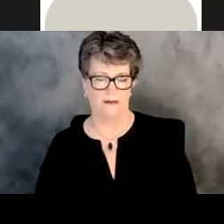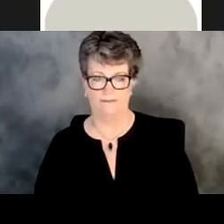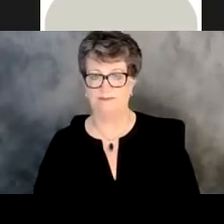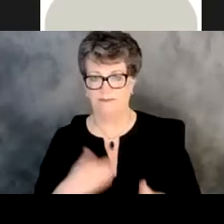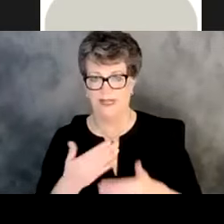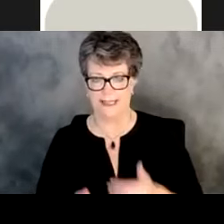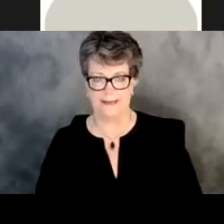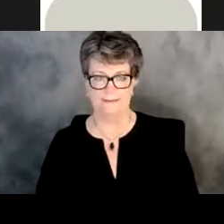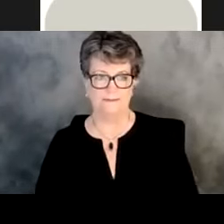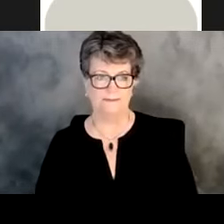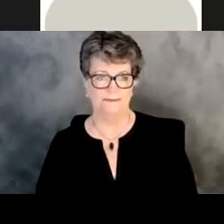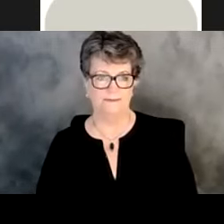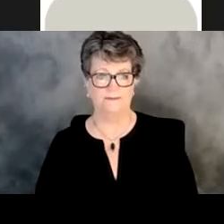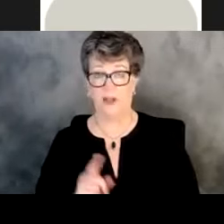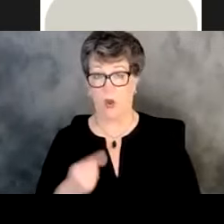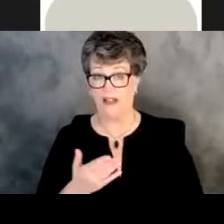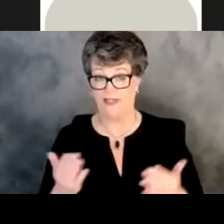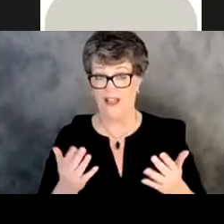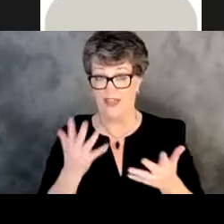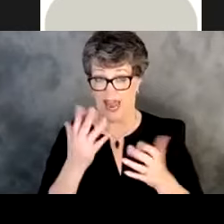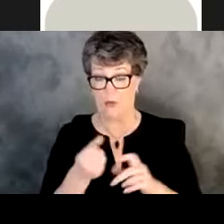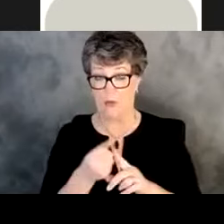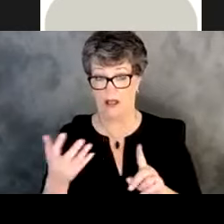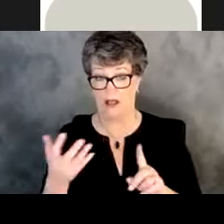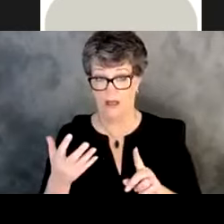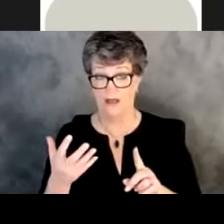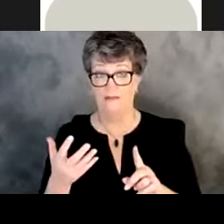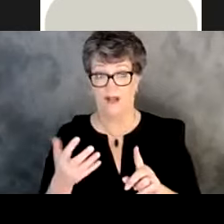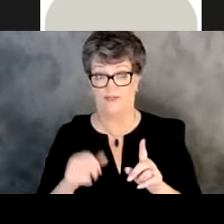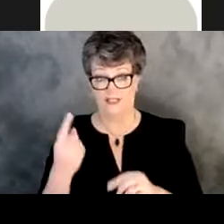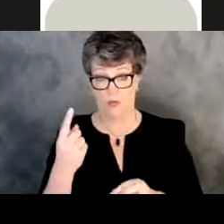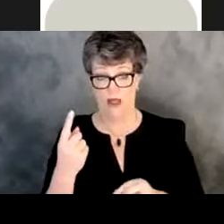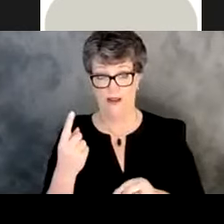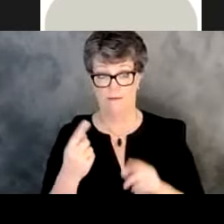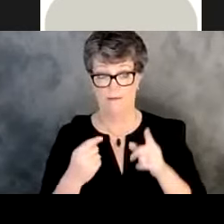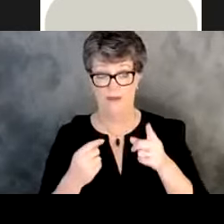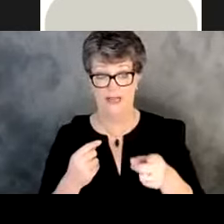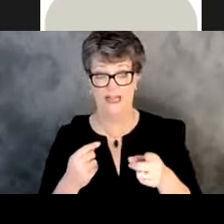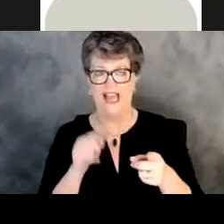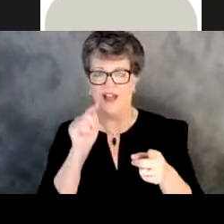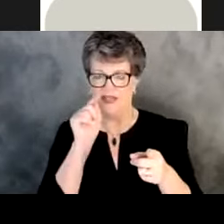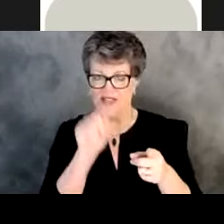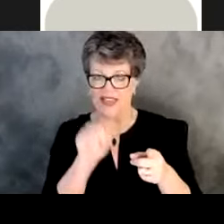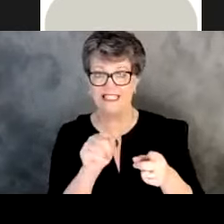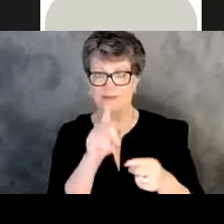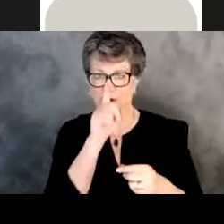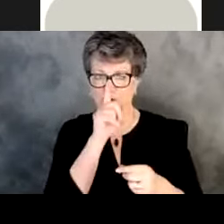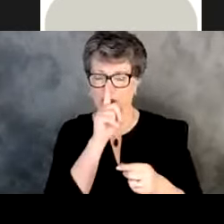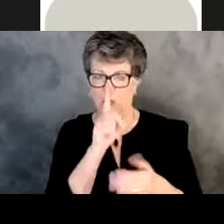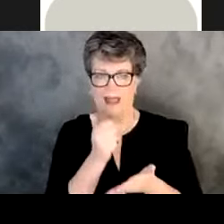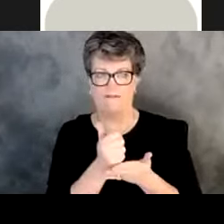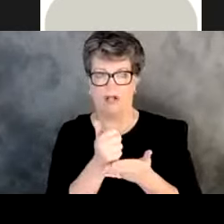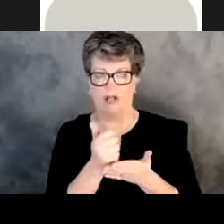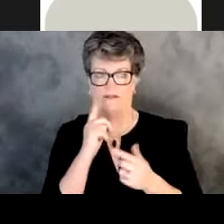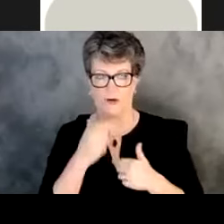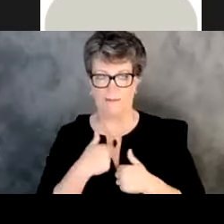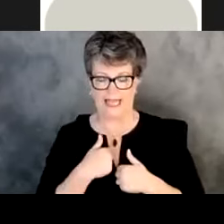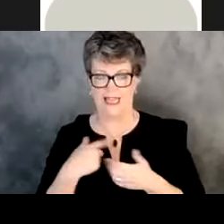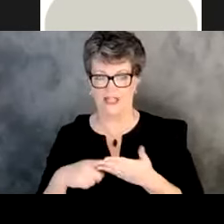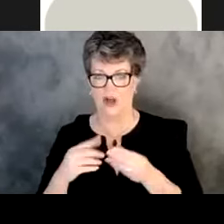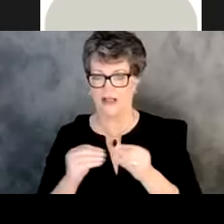slide. The only thing that I will hang on is this one, because this has been really, really helpful for me in talking